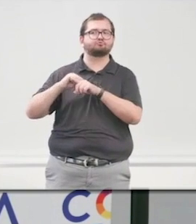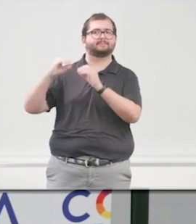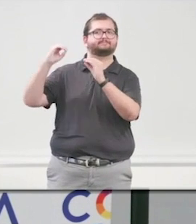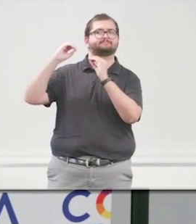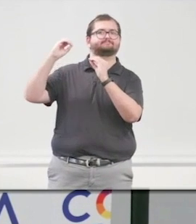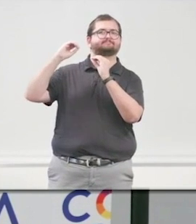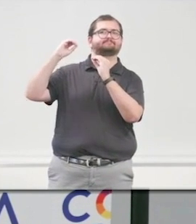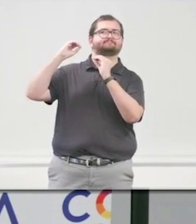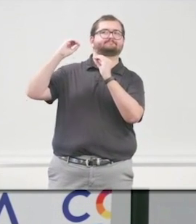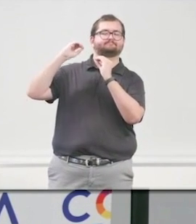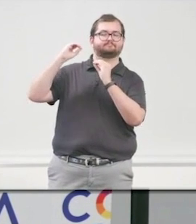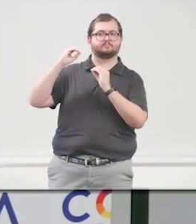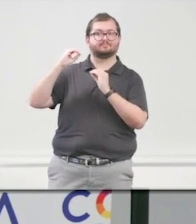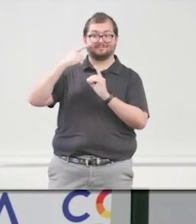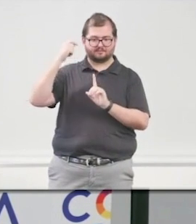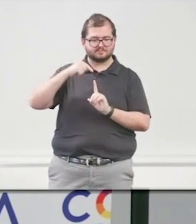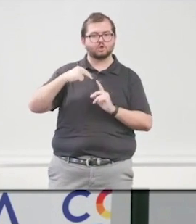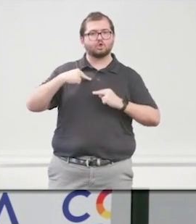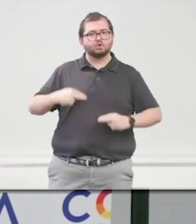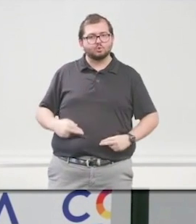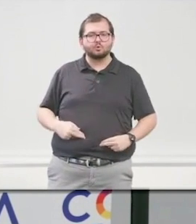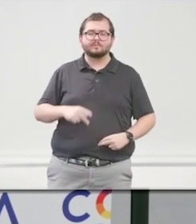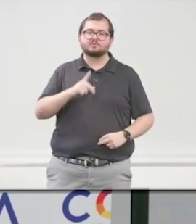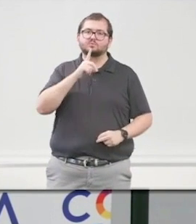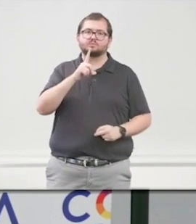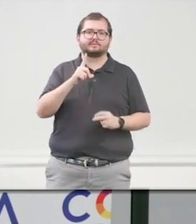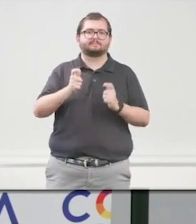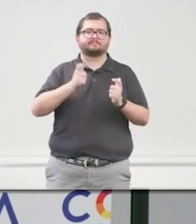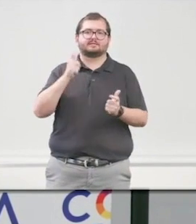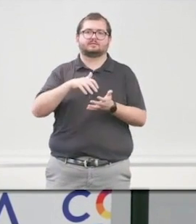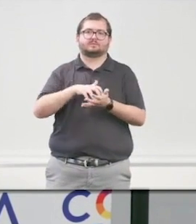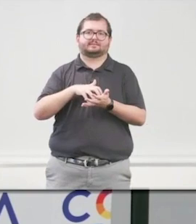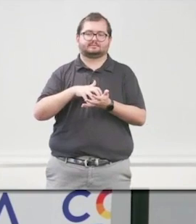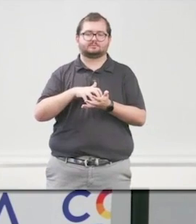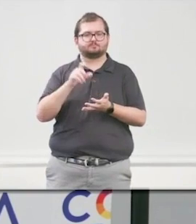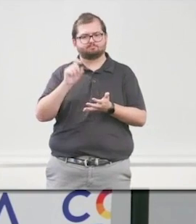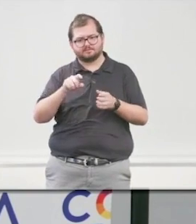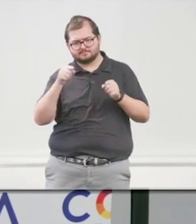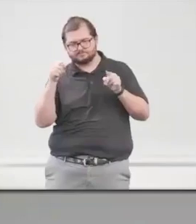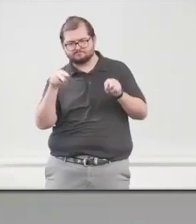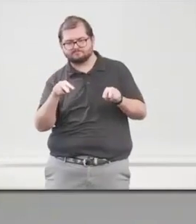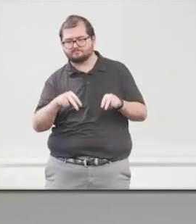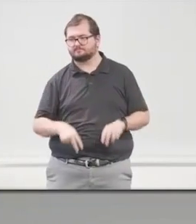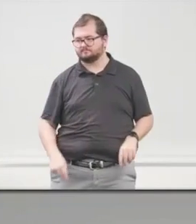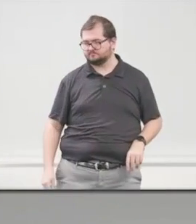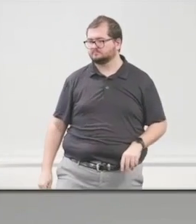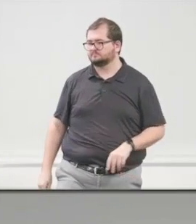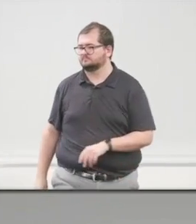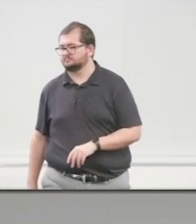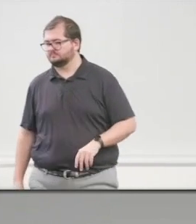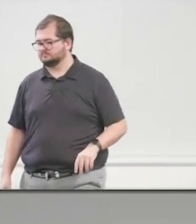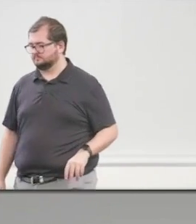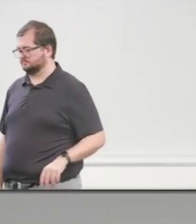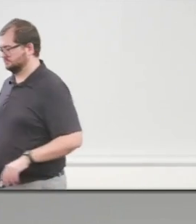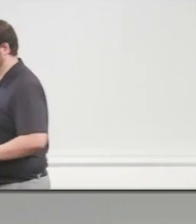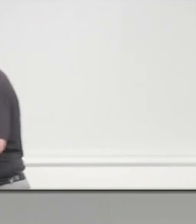for that human factor, I think is one of the biggest pieces to really work through. Yeah, I think bad actors, as you put